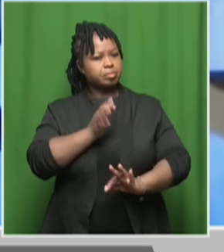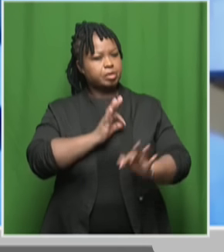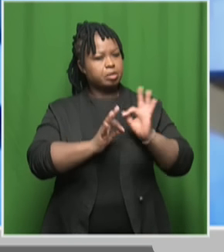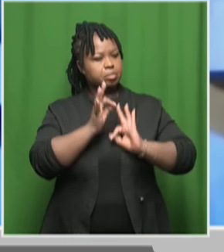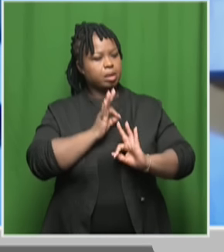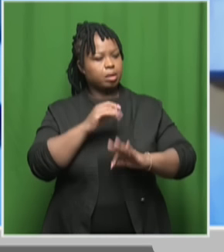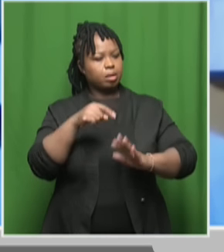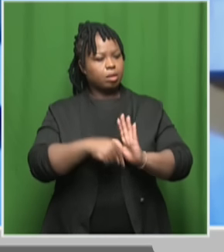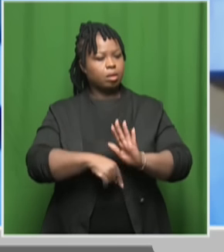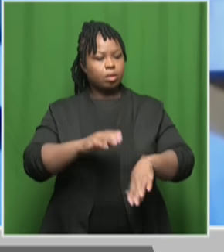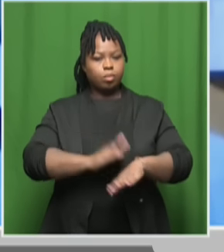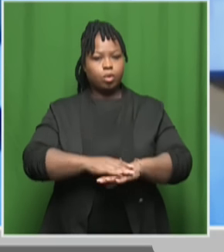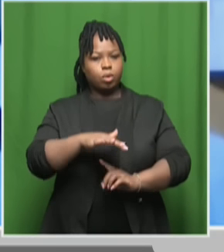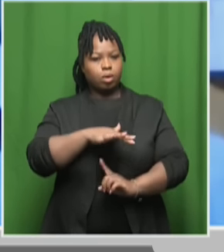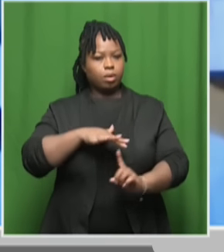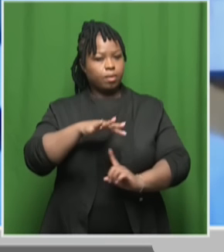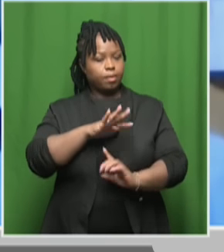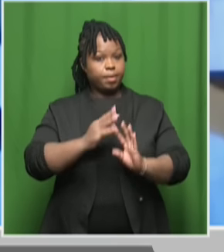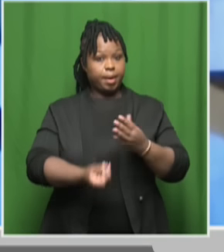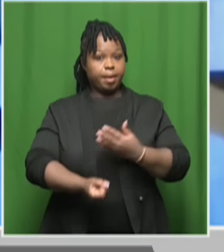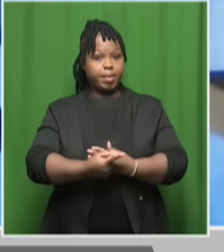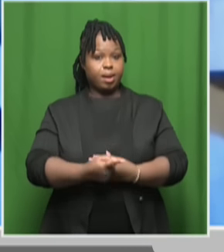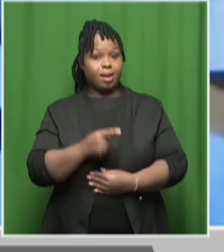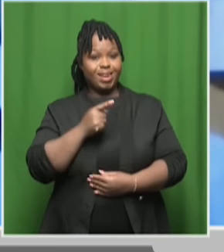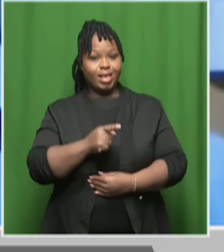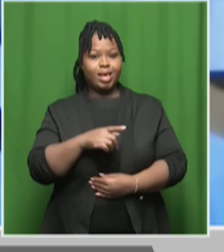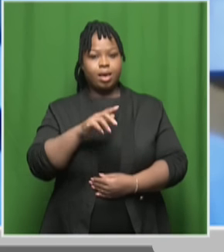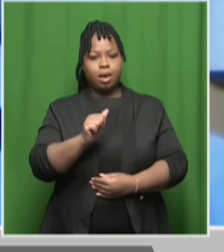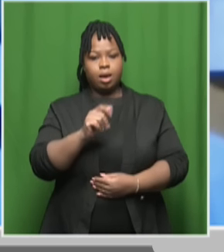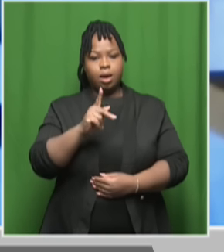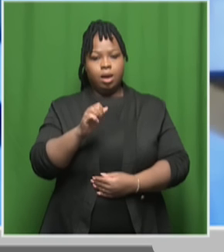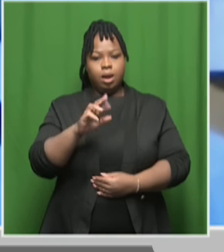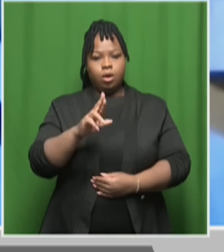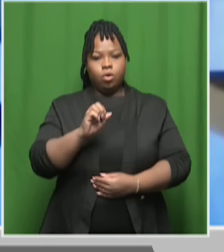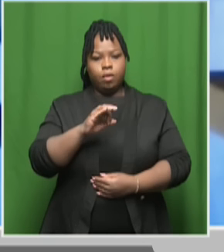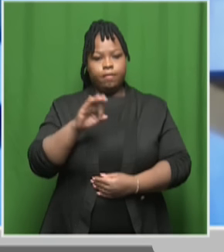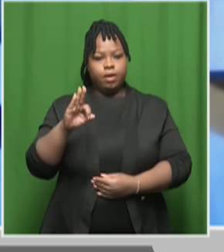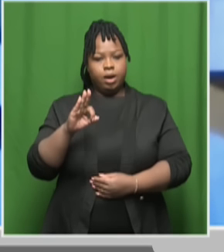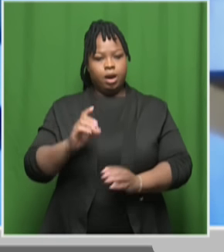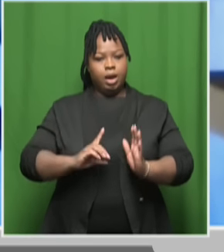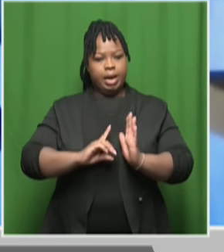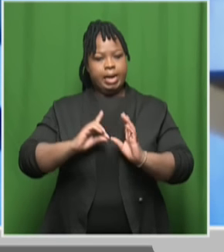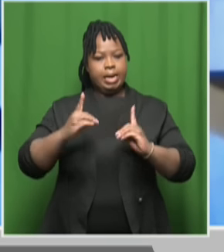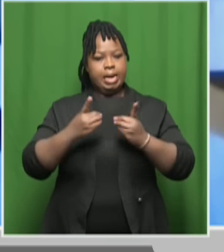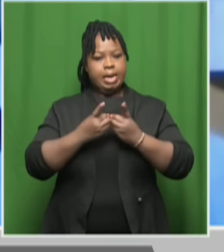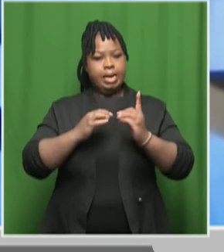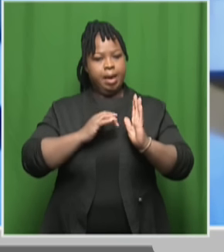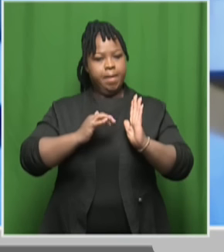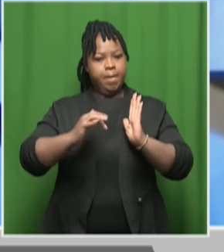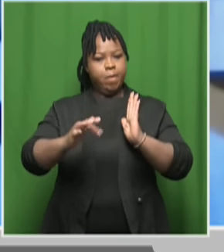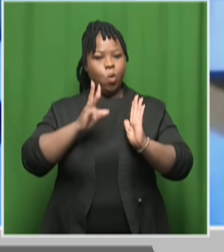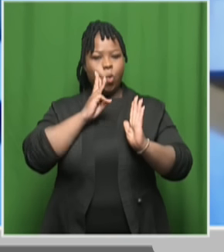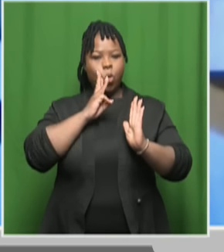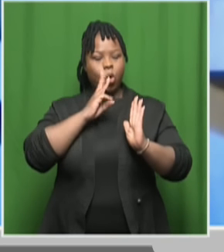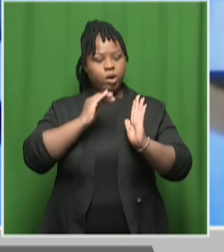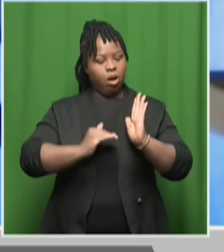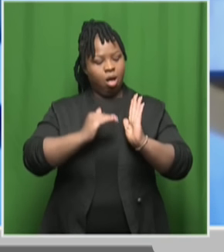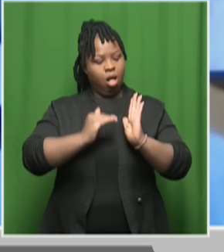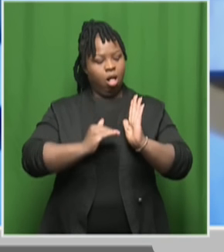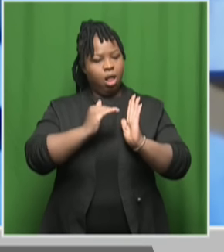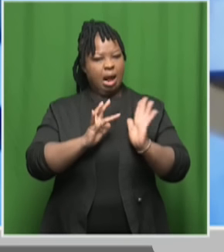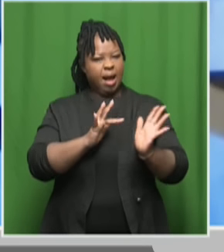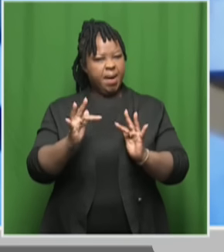as it stands this morning right now? The Akkerkloof Dam, what are the levels there? And as far as edging closer to